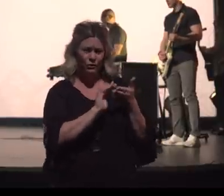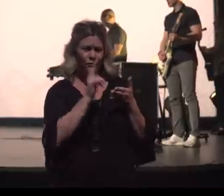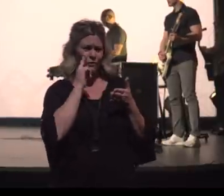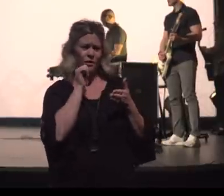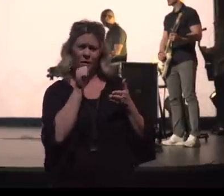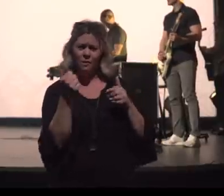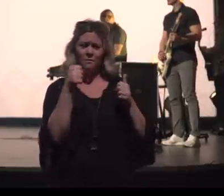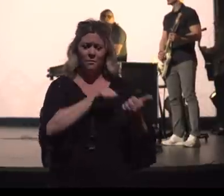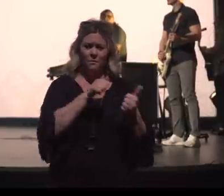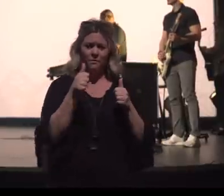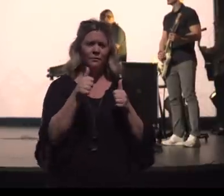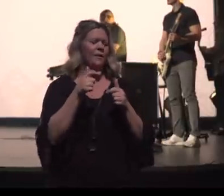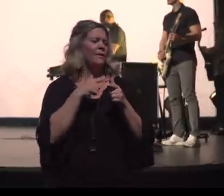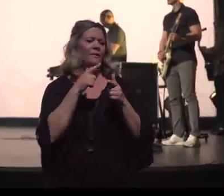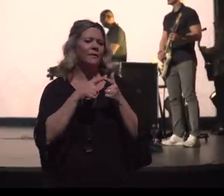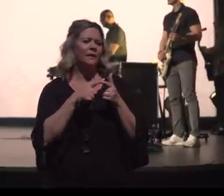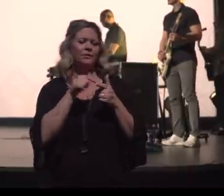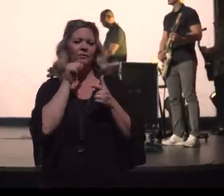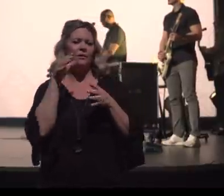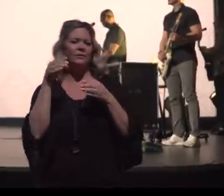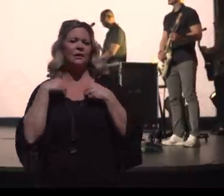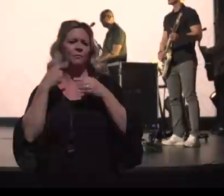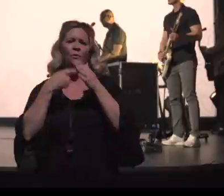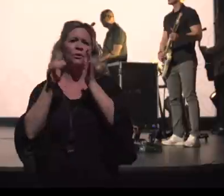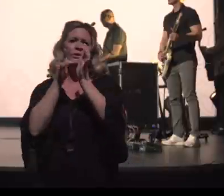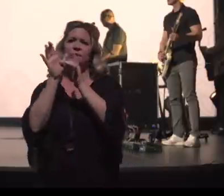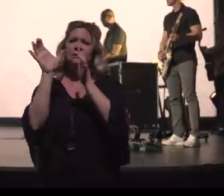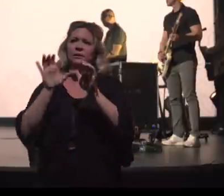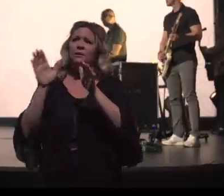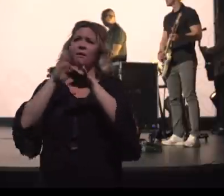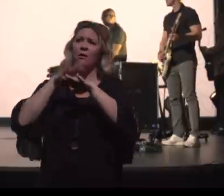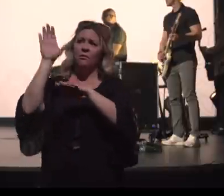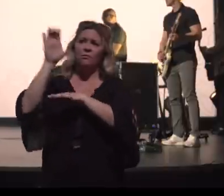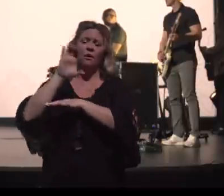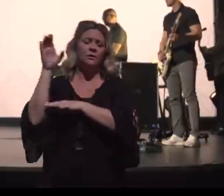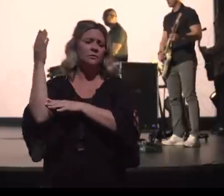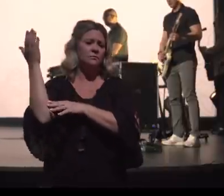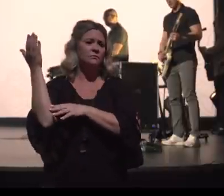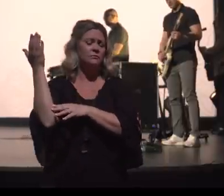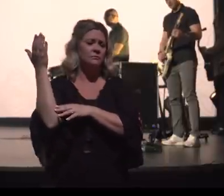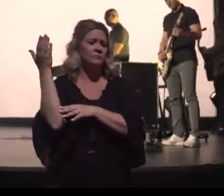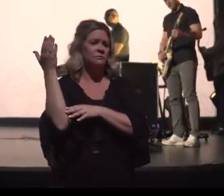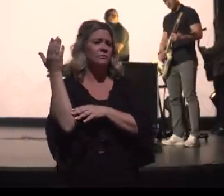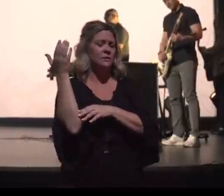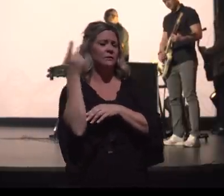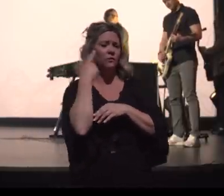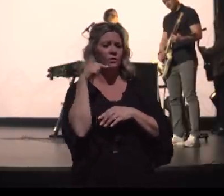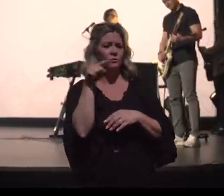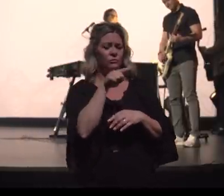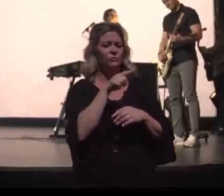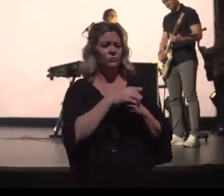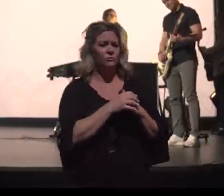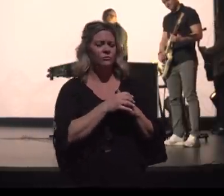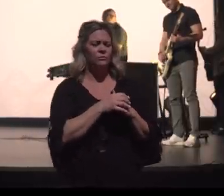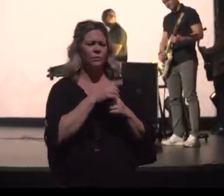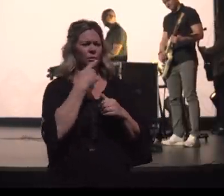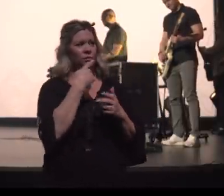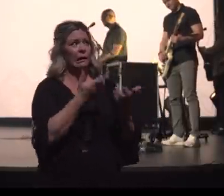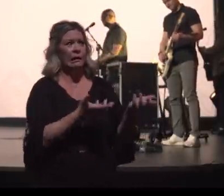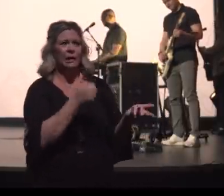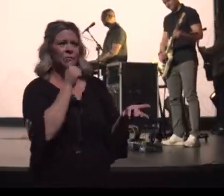baptized, you're making a mockery of what Jesus did for you. He's here with open arms. Some of you are like, I didn't even come prepared today. What are you talking